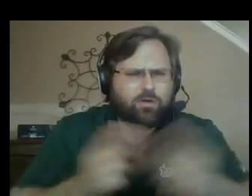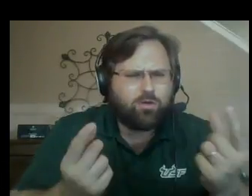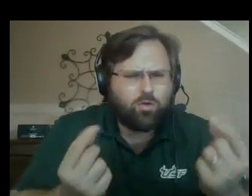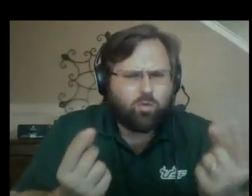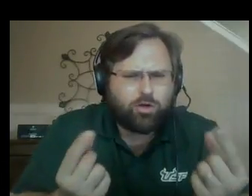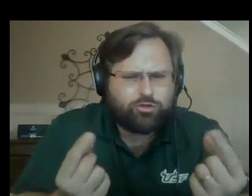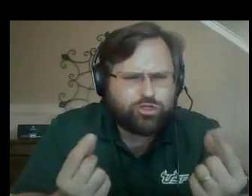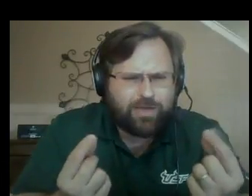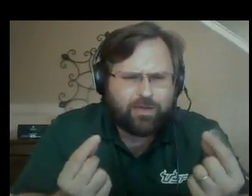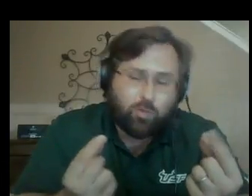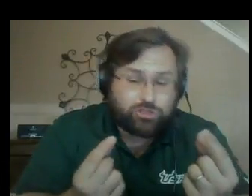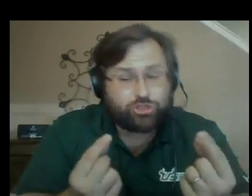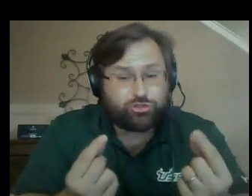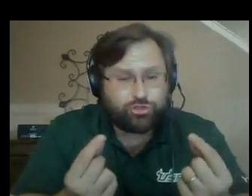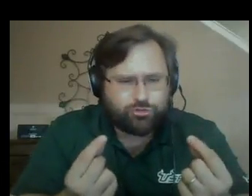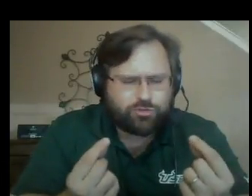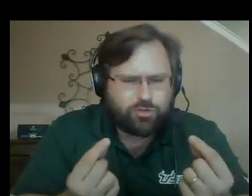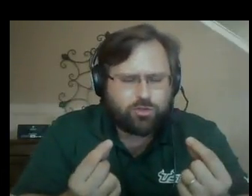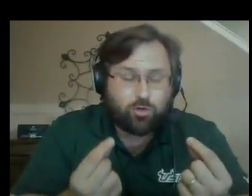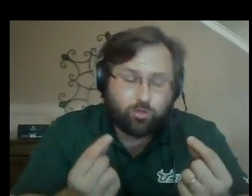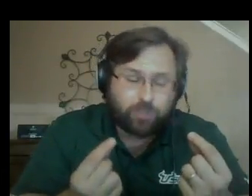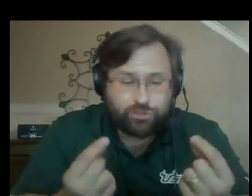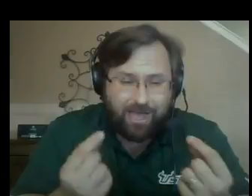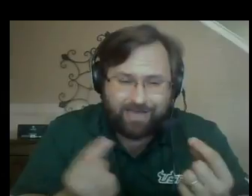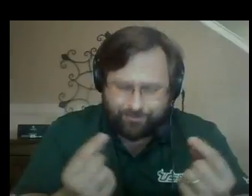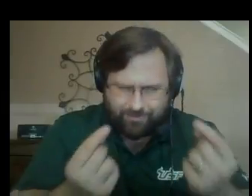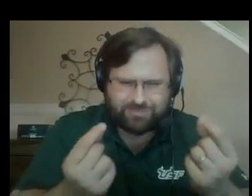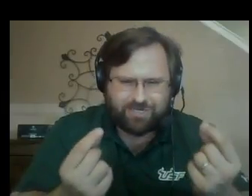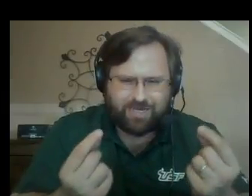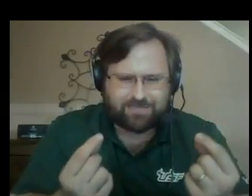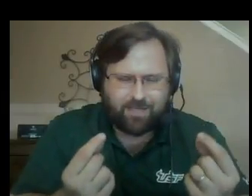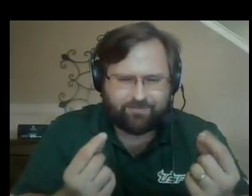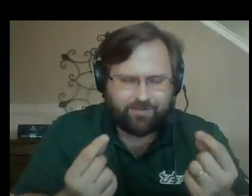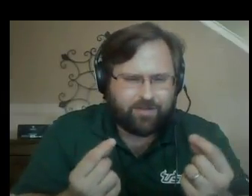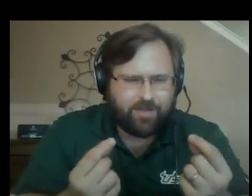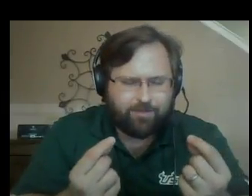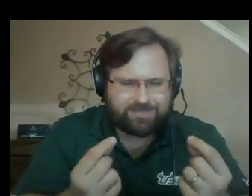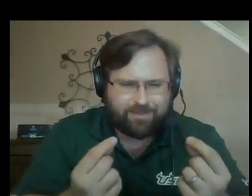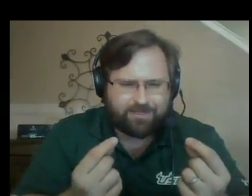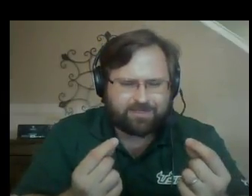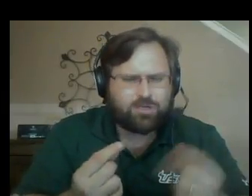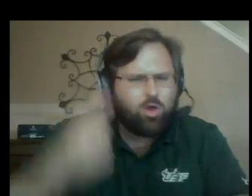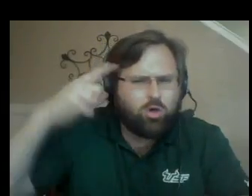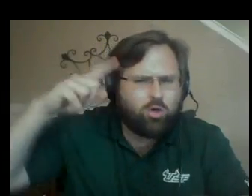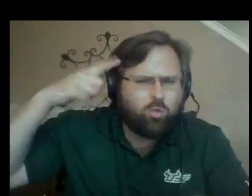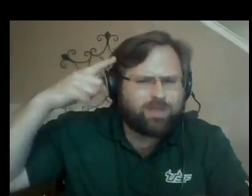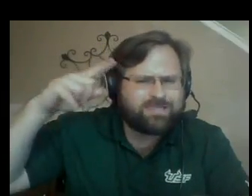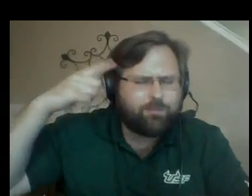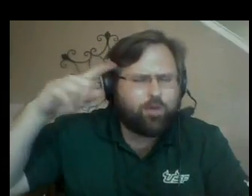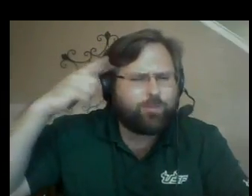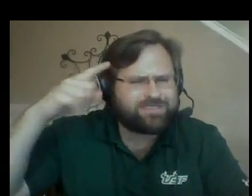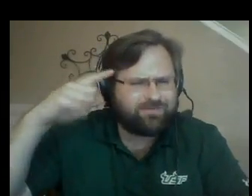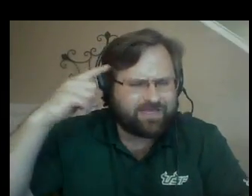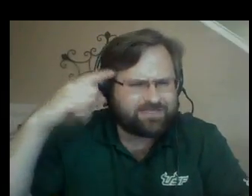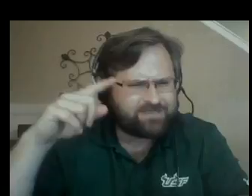time? What are you doing, or what should you do? Or what should I do? That question has a lot of possibilities. What is it,